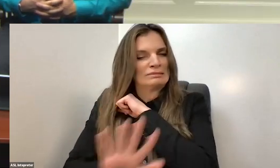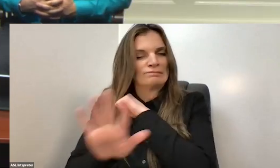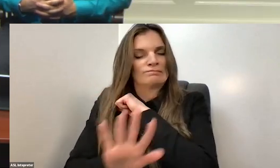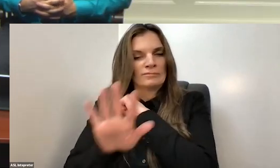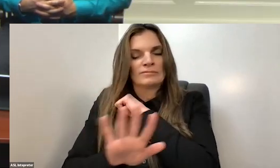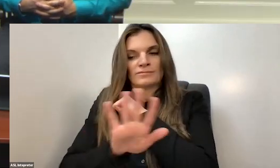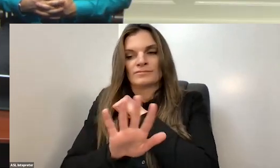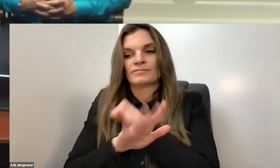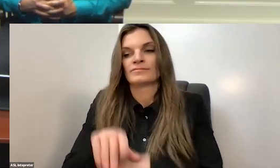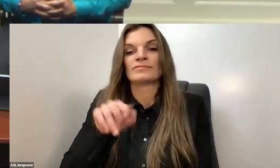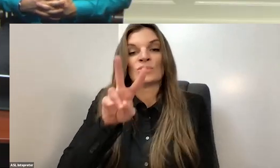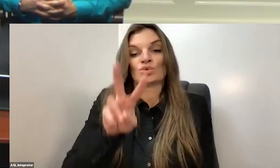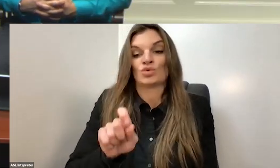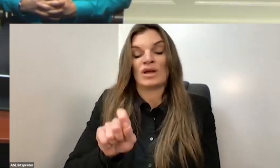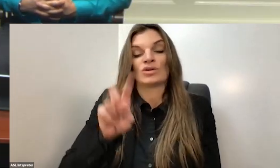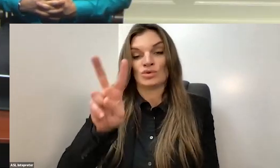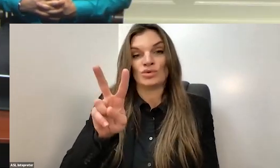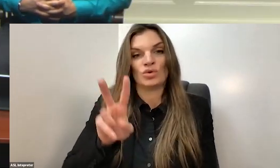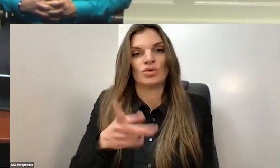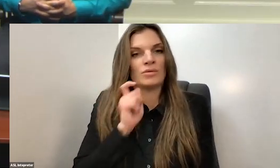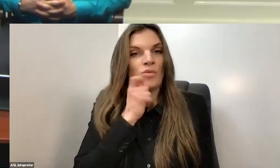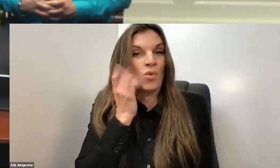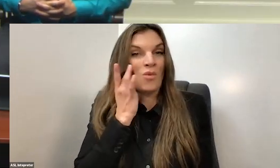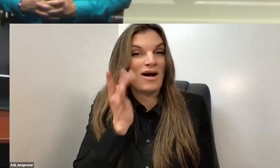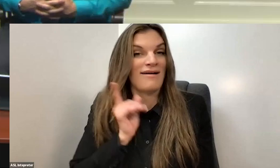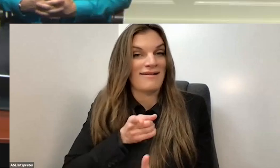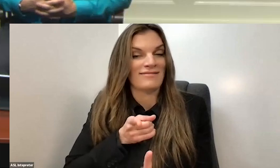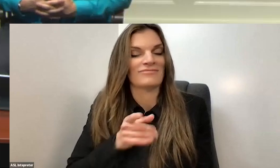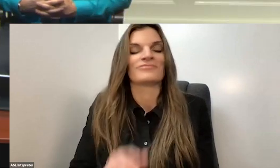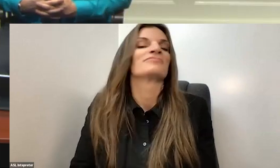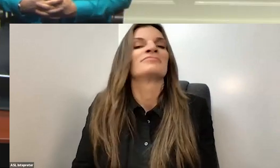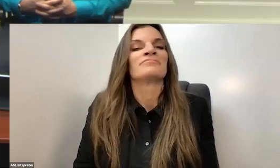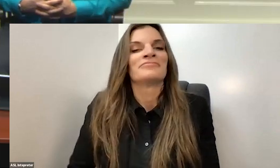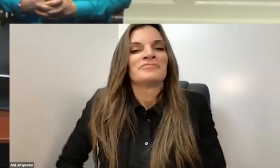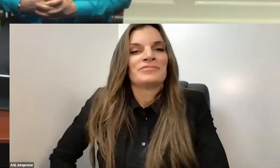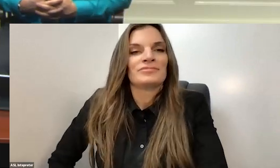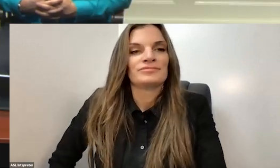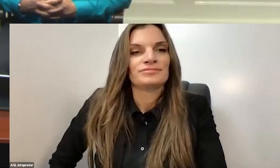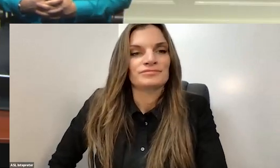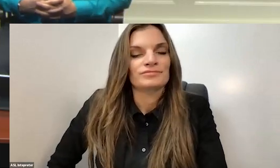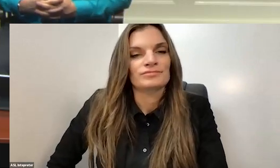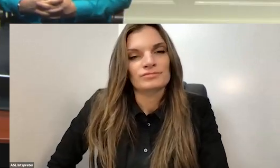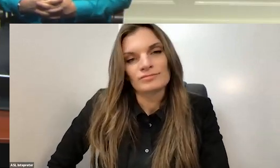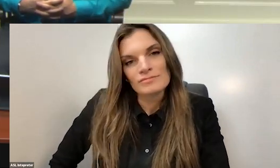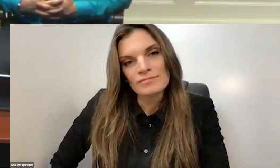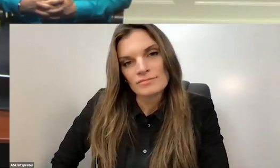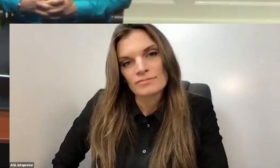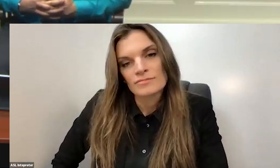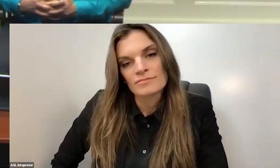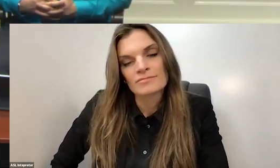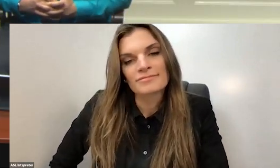neat about 2.2 is that a lot of it is just putting